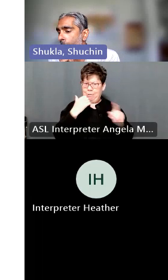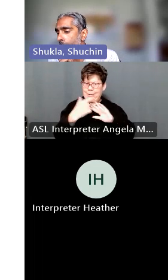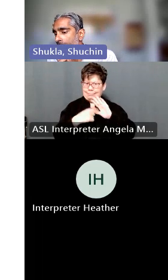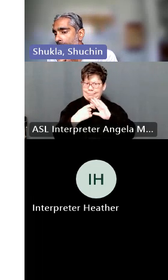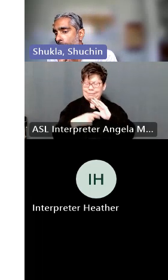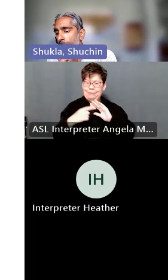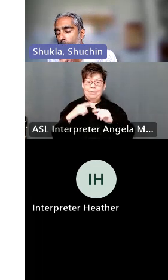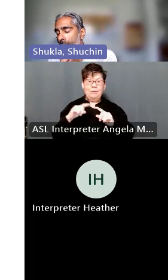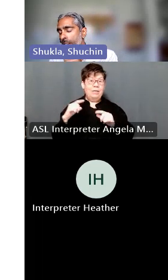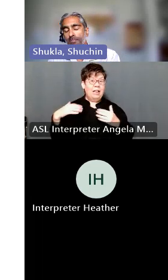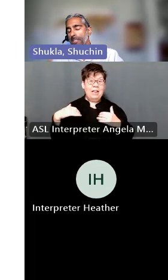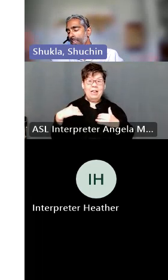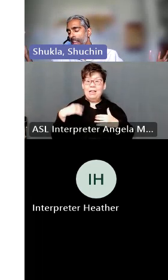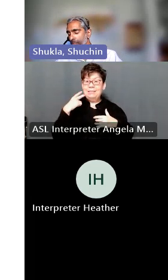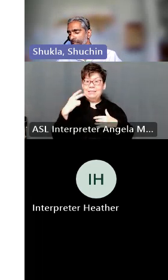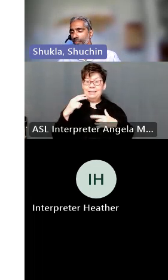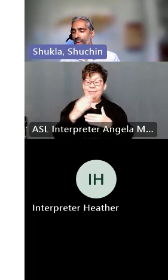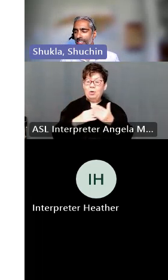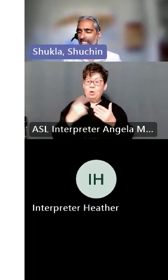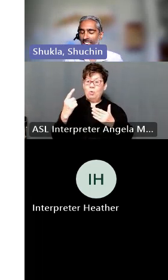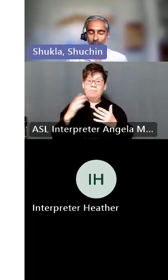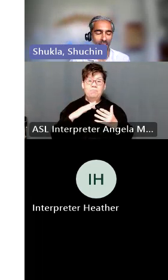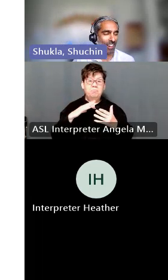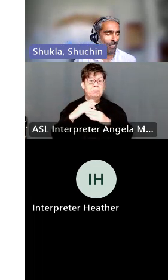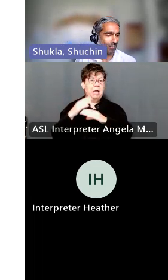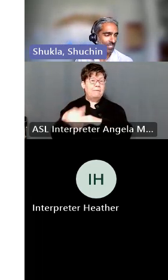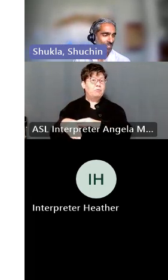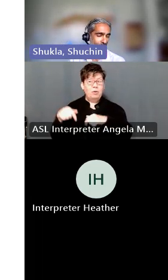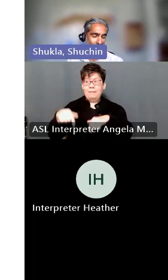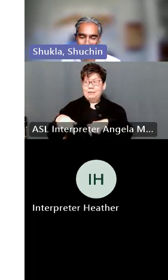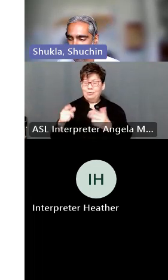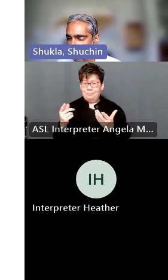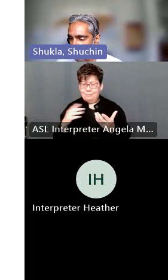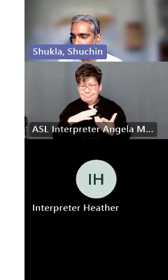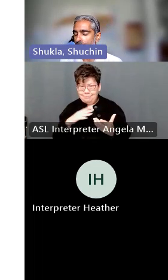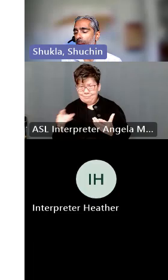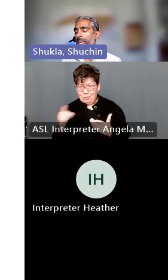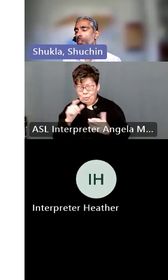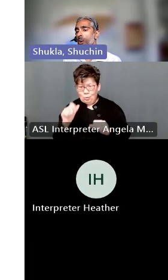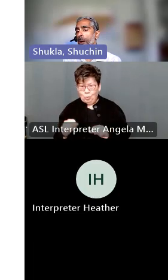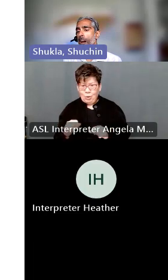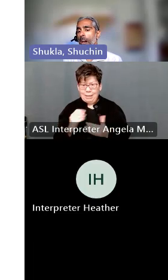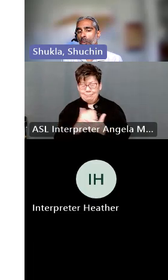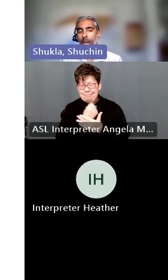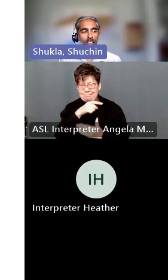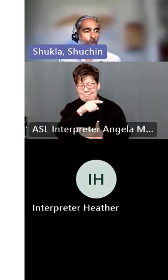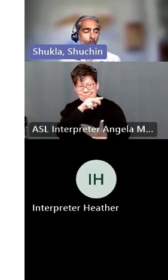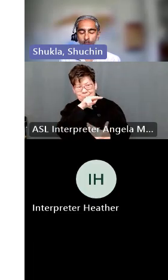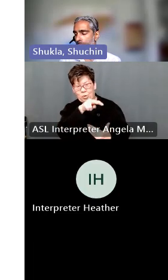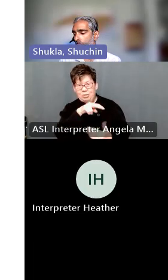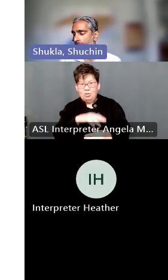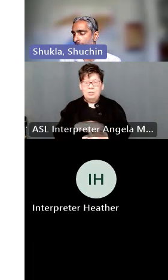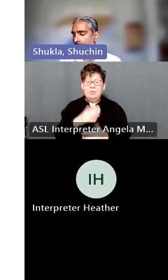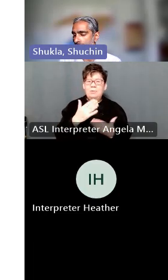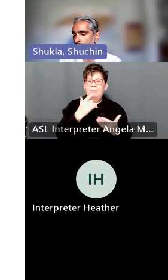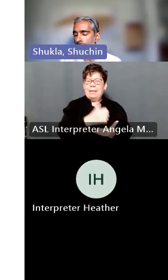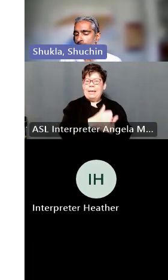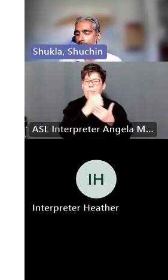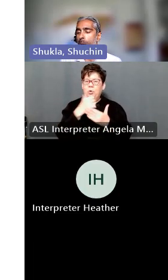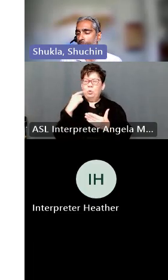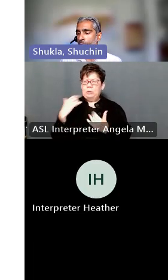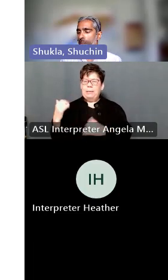so if you didn't see part 1, that'd be great. You can see it after the fact because you can't do it now. I'm doing part 2, but that might give you a grounding for what we're